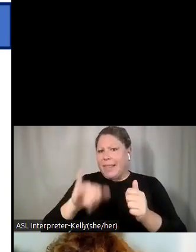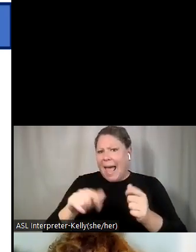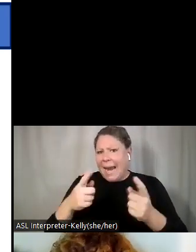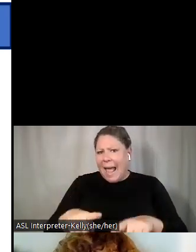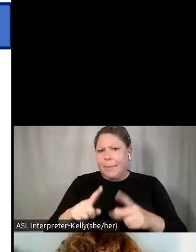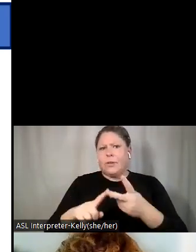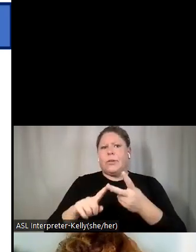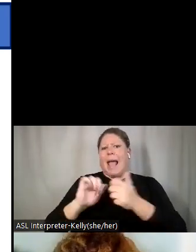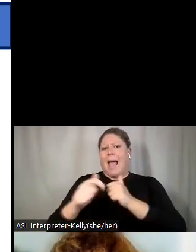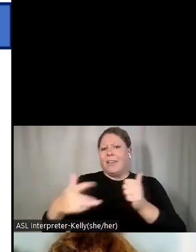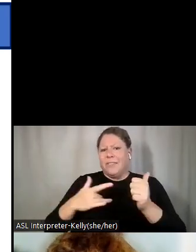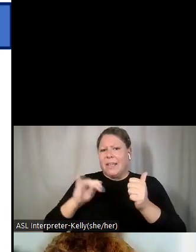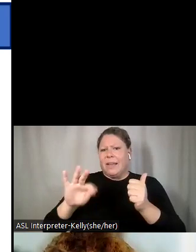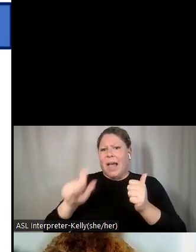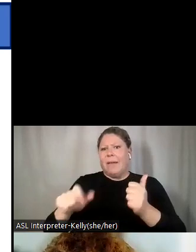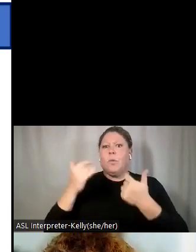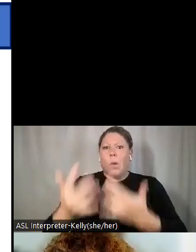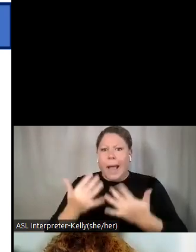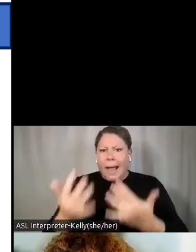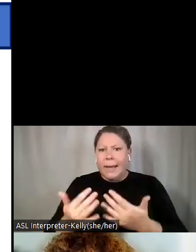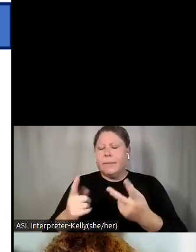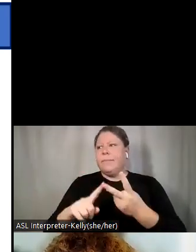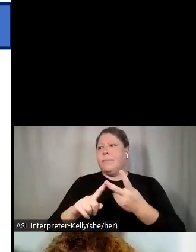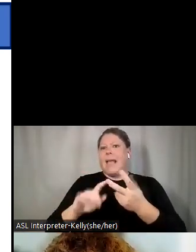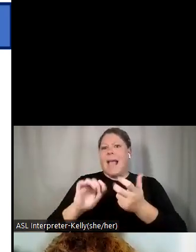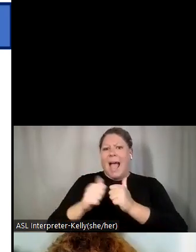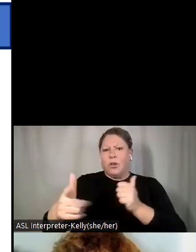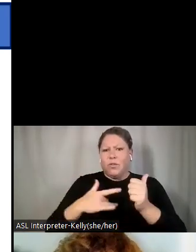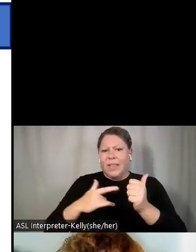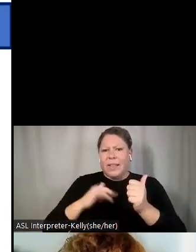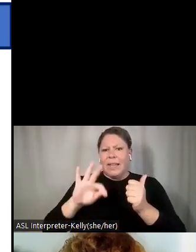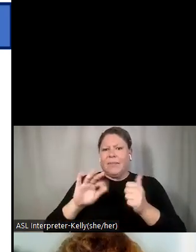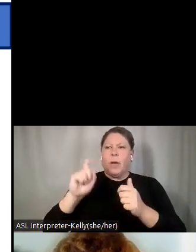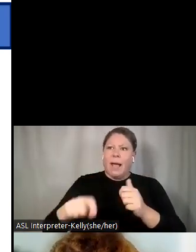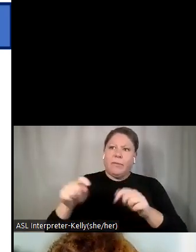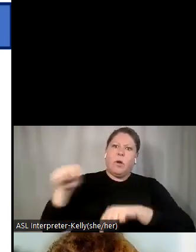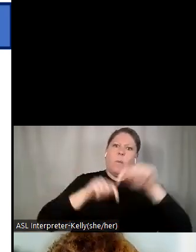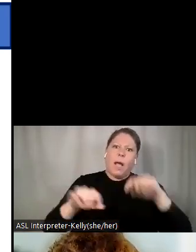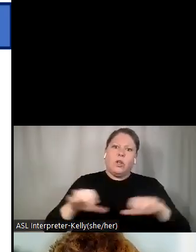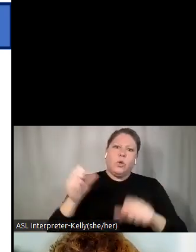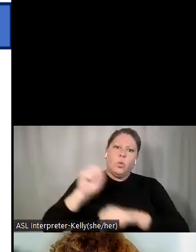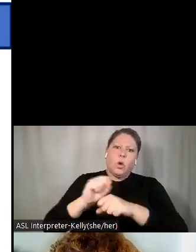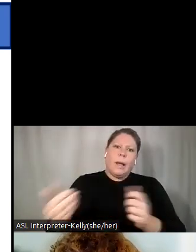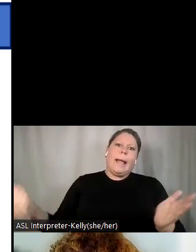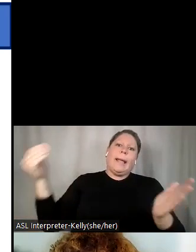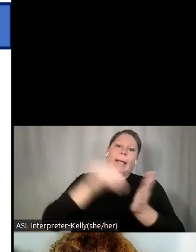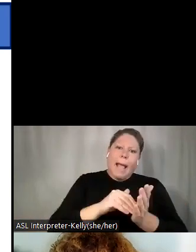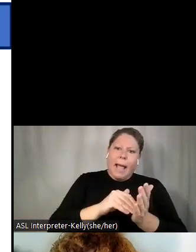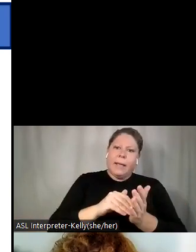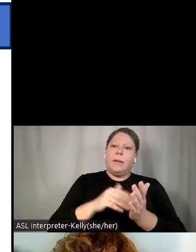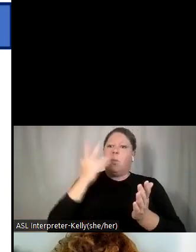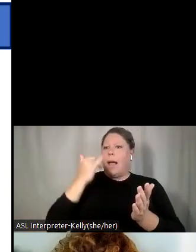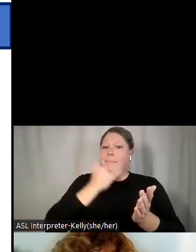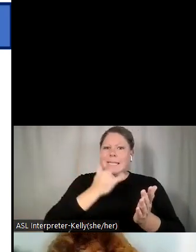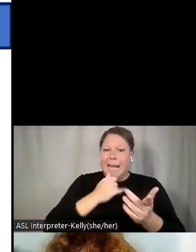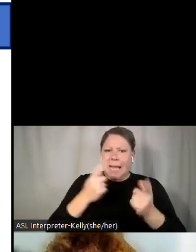How does it feel when work is not done correctly the first time, or you have to go back and do something again because of a mistake? How